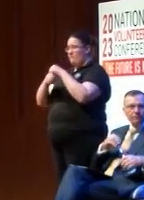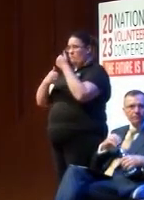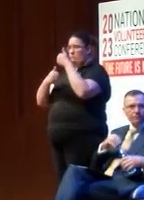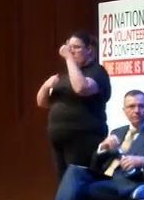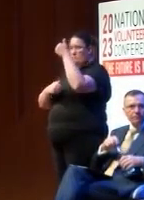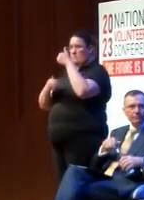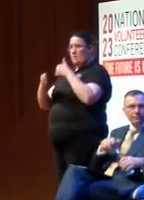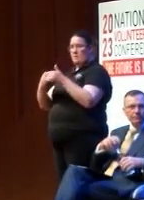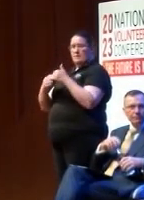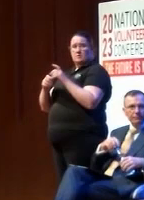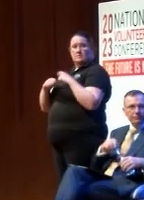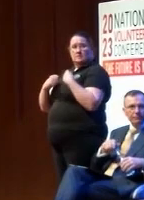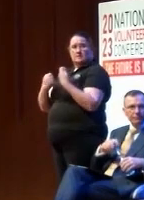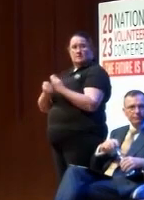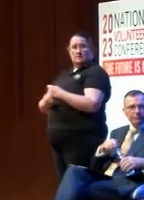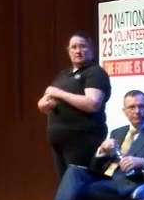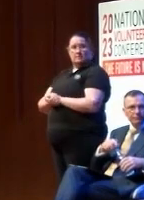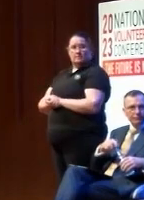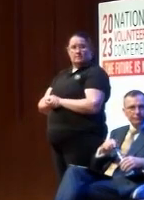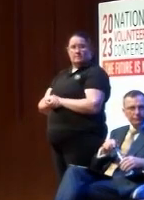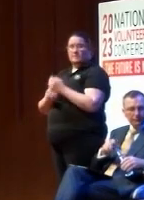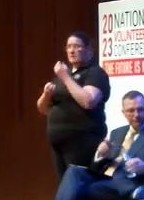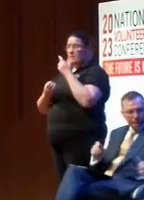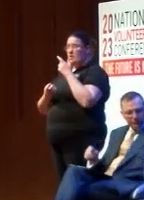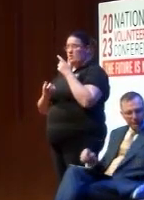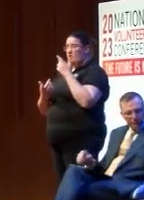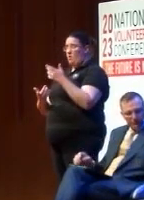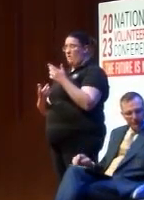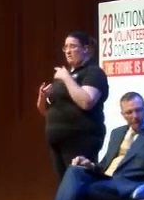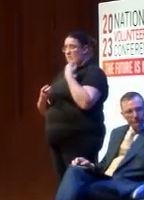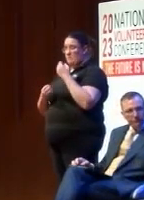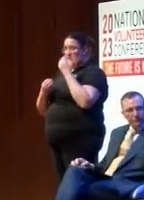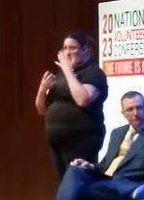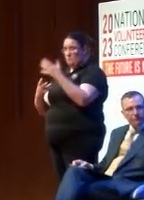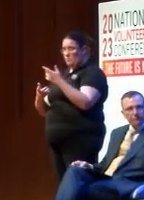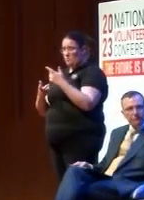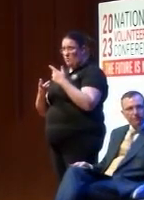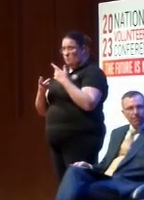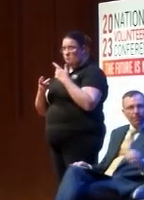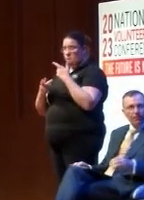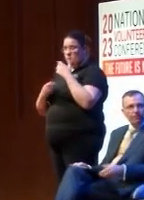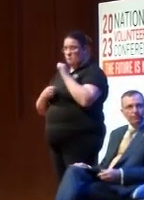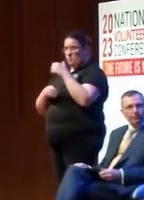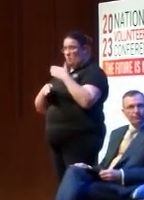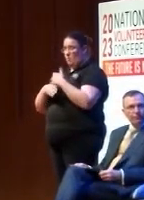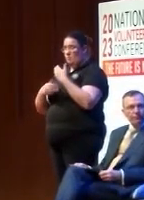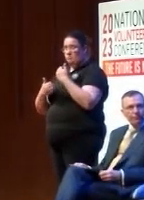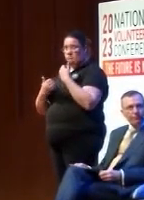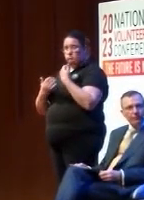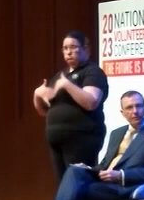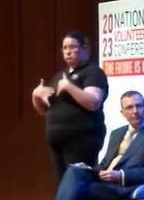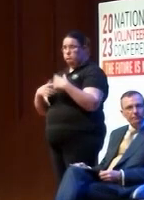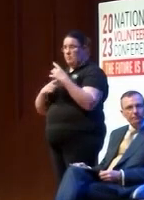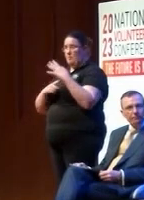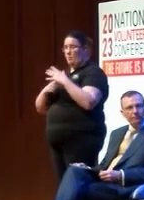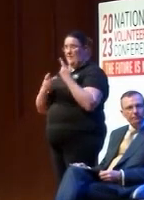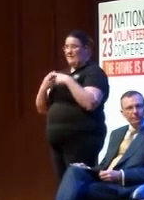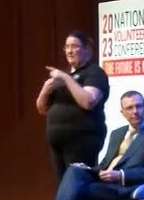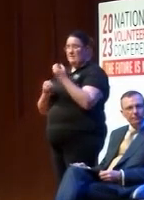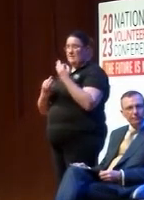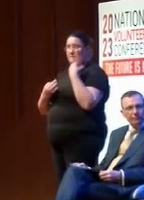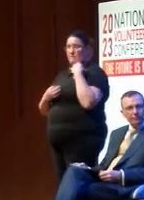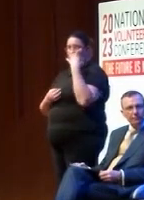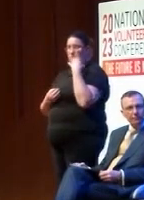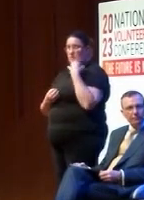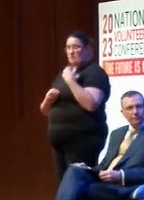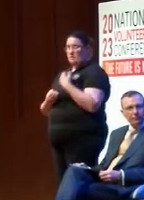are letting us know that if it wasn't for the work that they were coordinating and the impact that we're creating, we wouldn't have an organisation and we wouldn't be changing